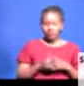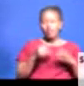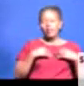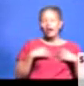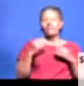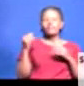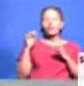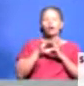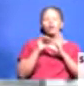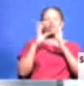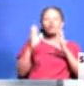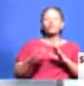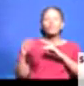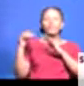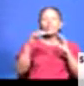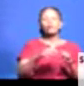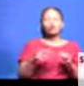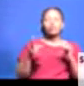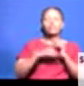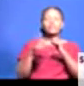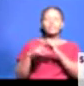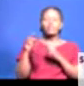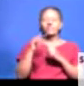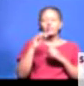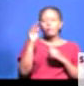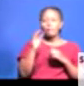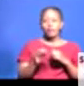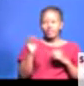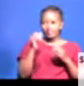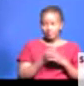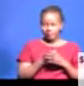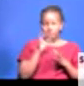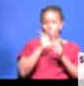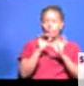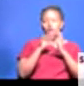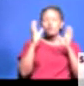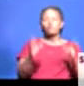of 77%. The total registered voters in Kacheliba were